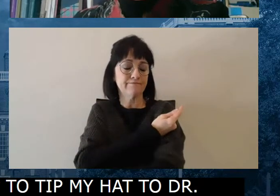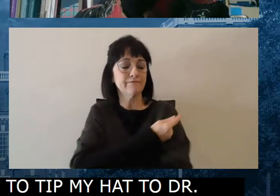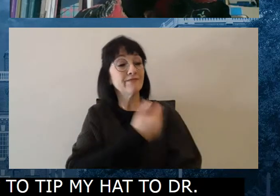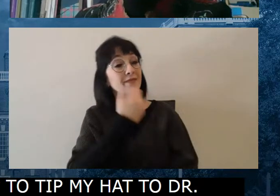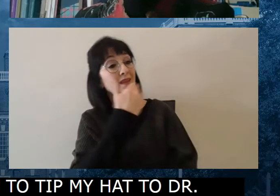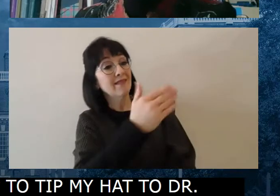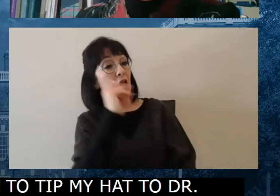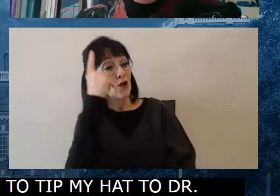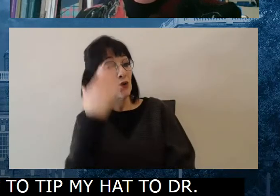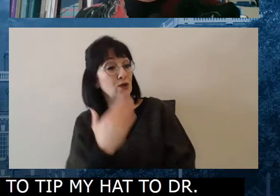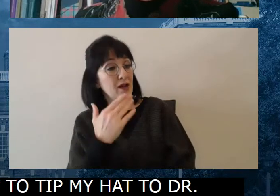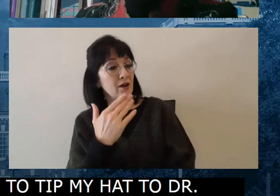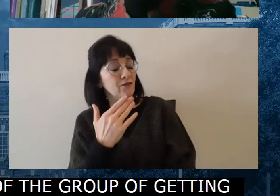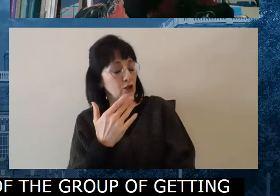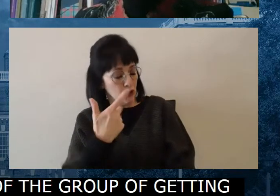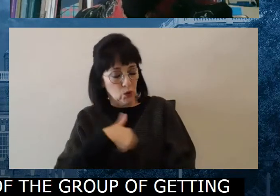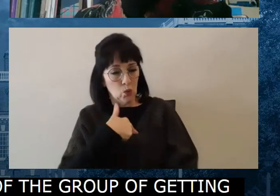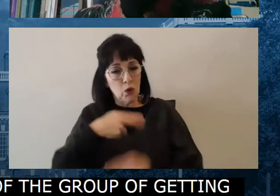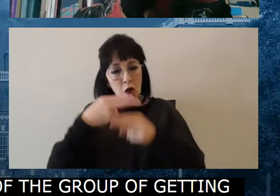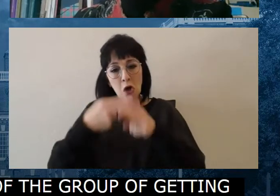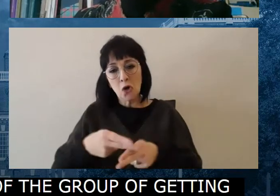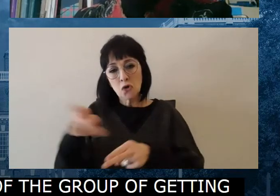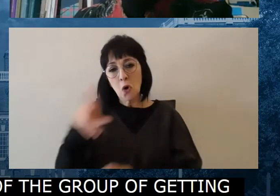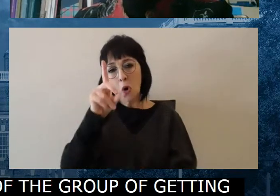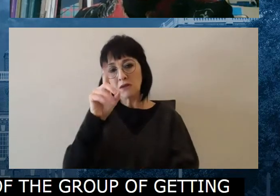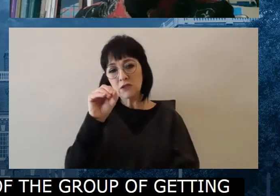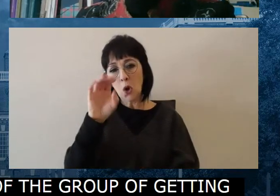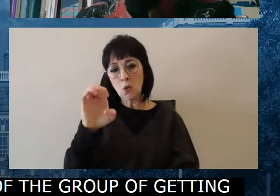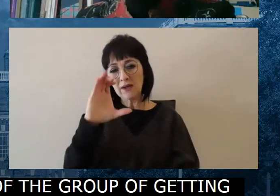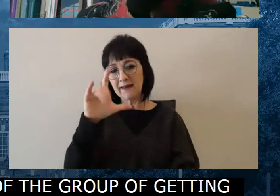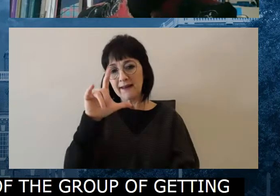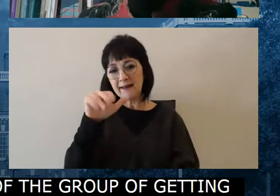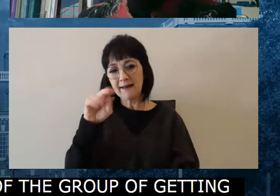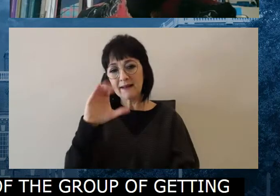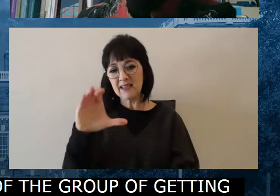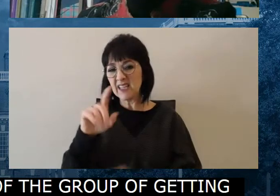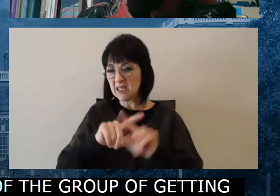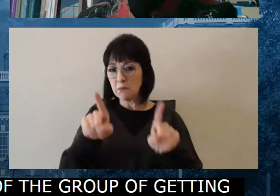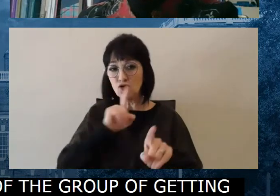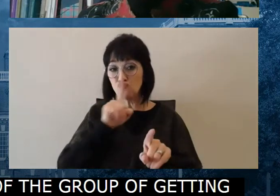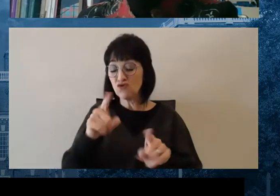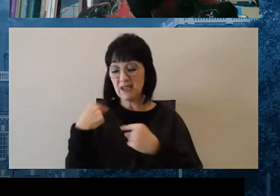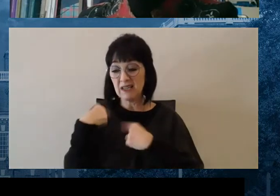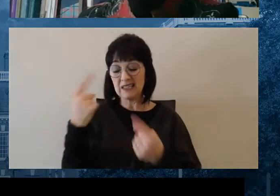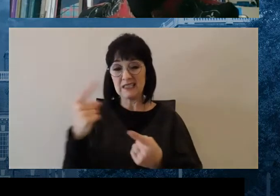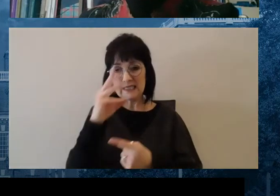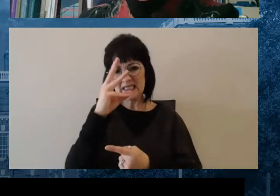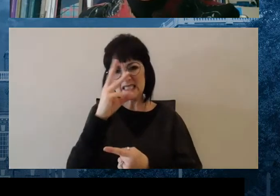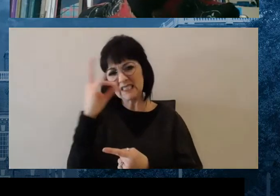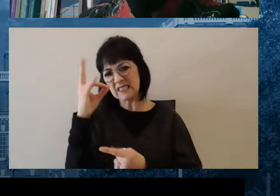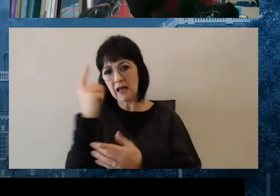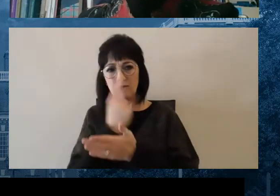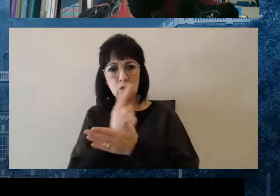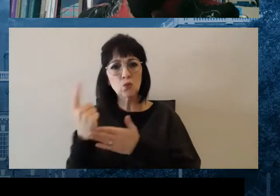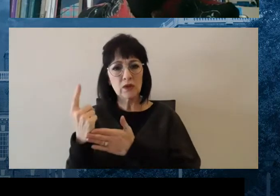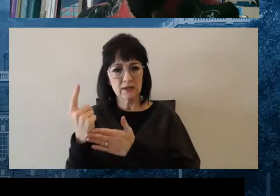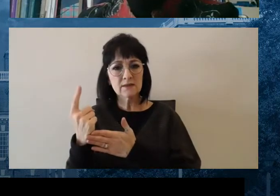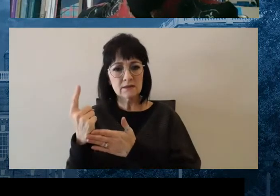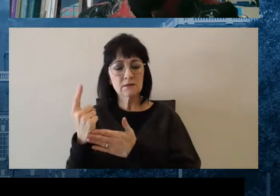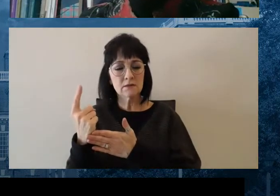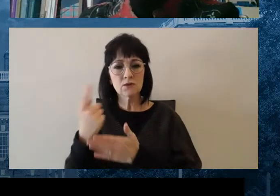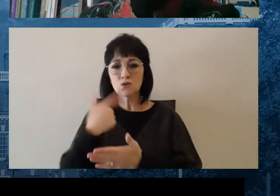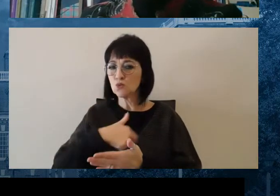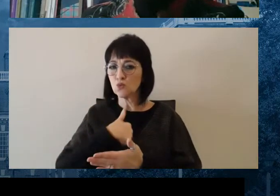We call them the DOE clinics, but we've been working diligently for the past 6 or 7 weeks to share with everyone